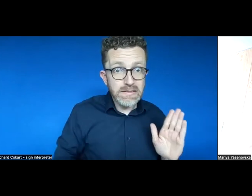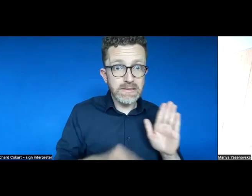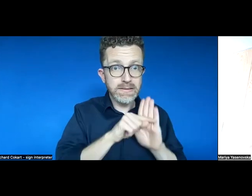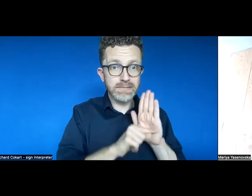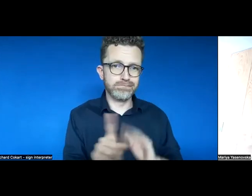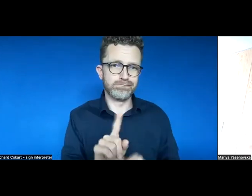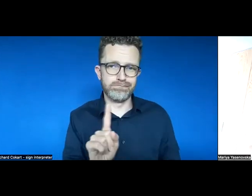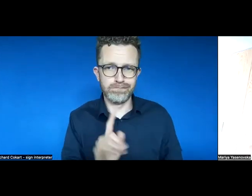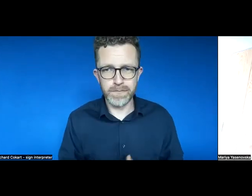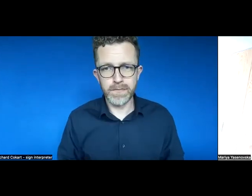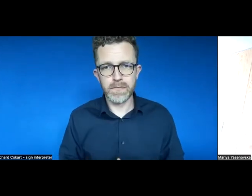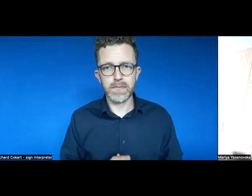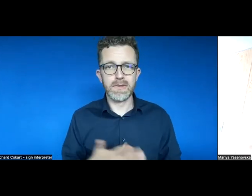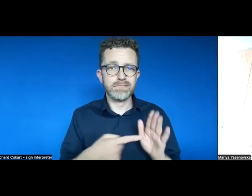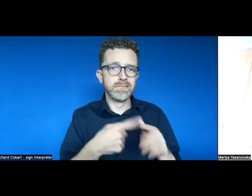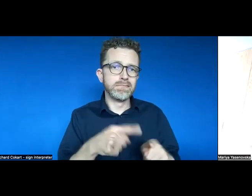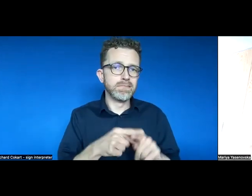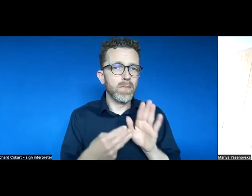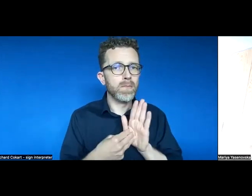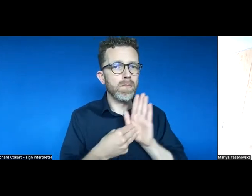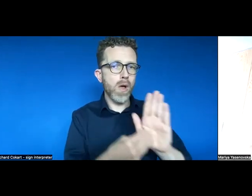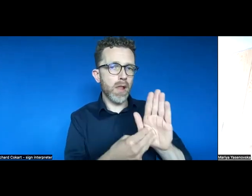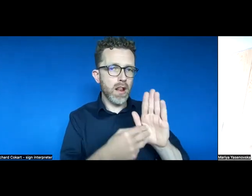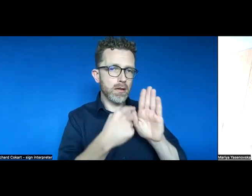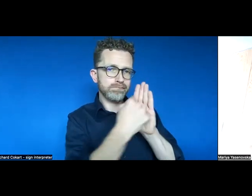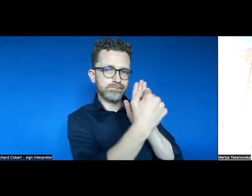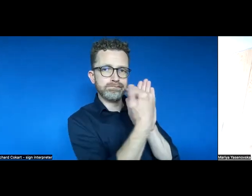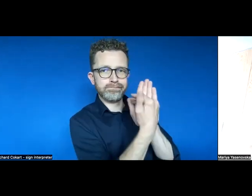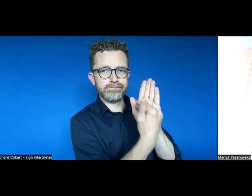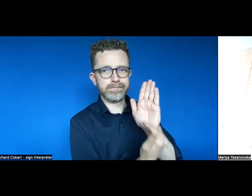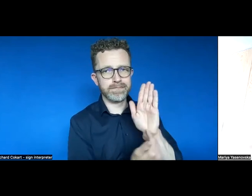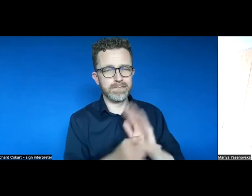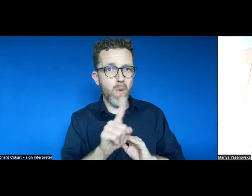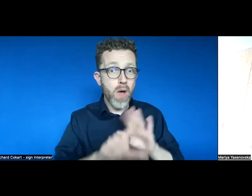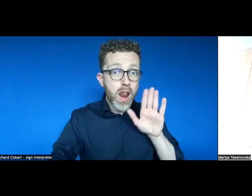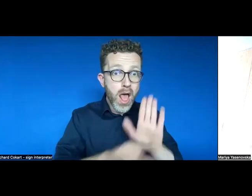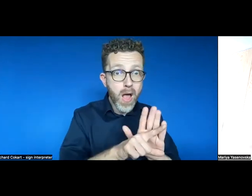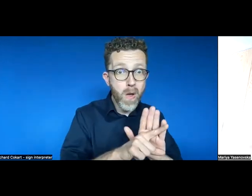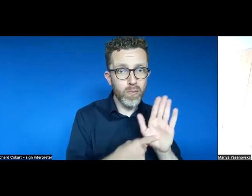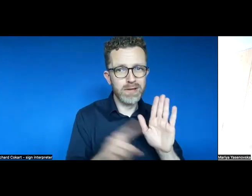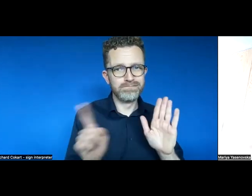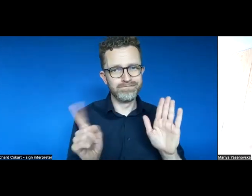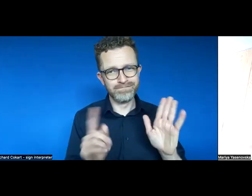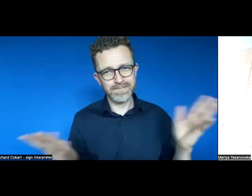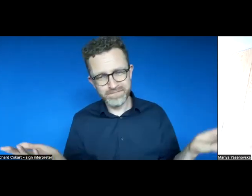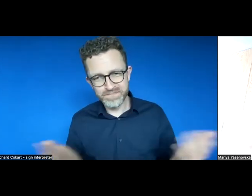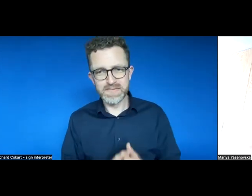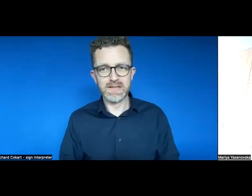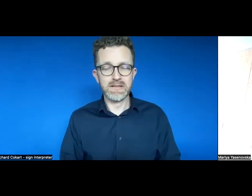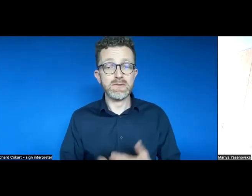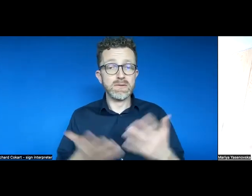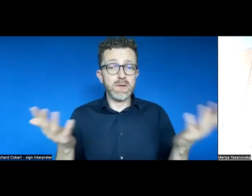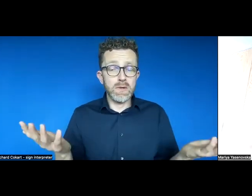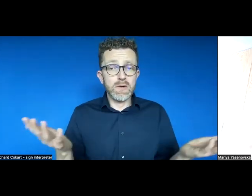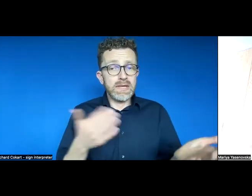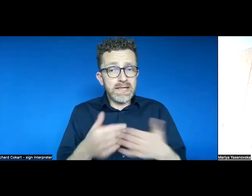Anyway, each country can complete their own statement, their own memorandum with